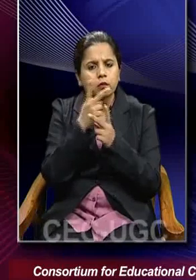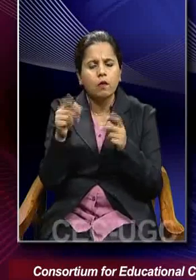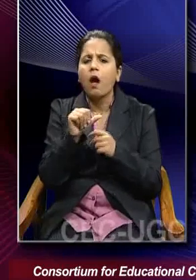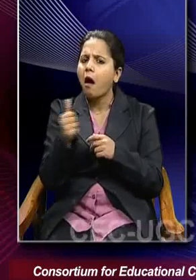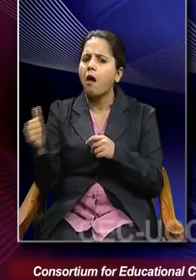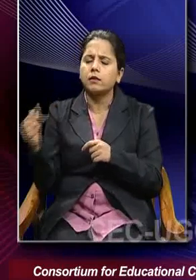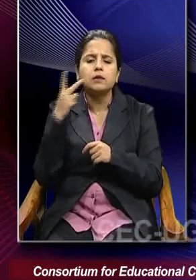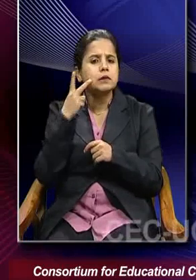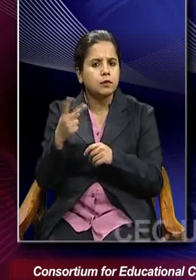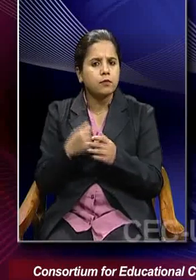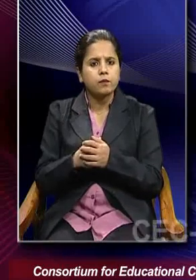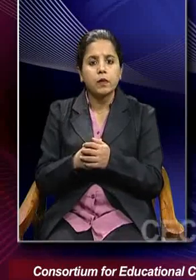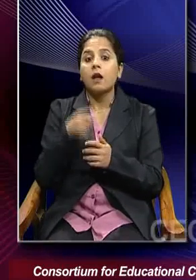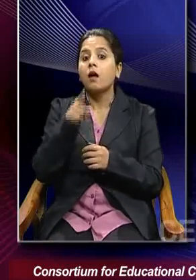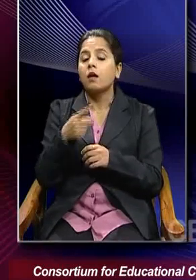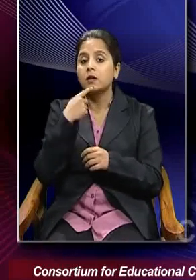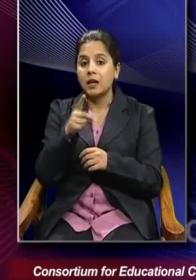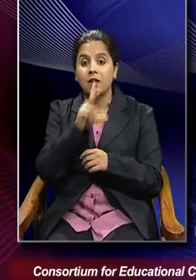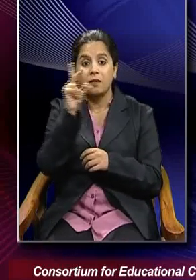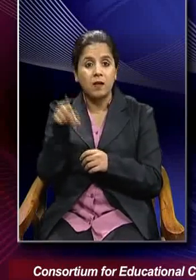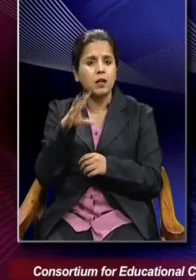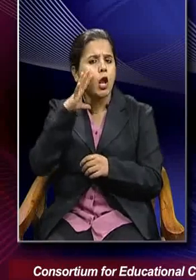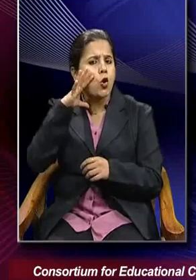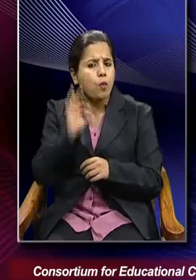others. Next important area,